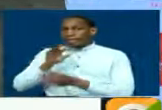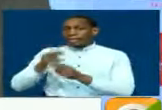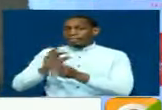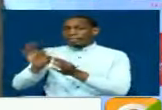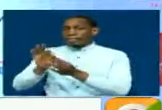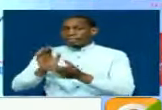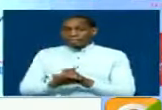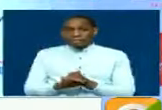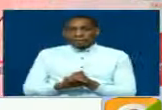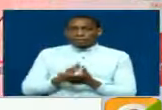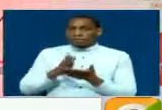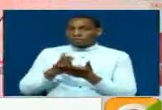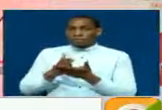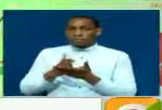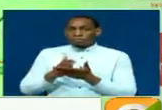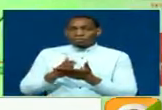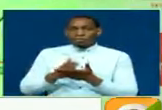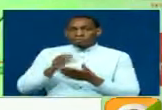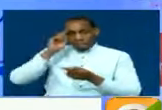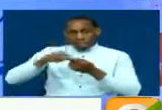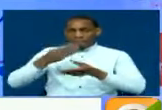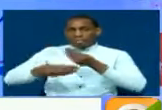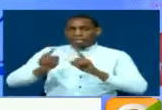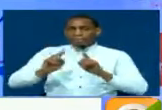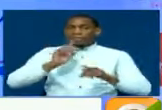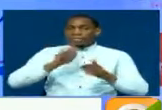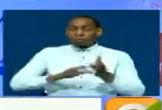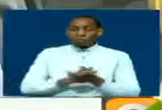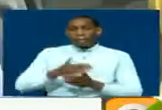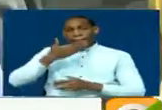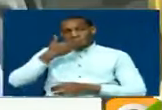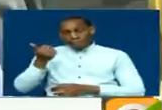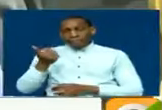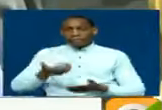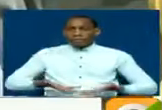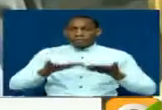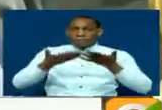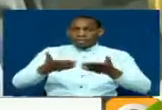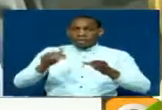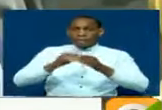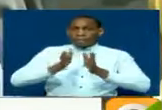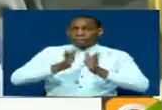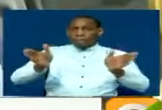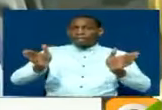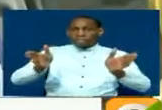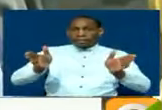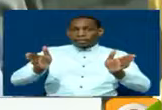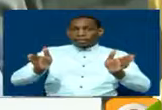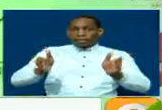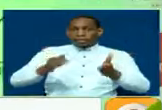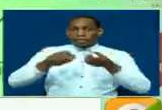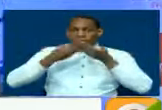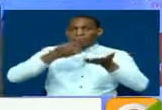so. It's just a game of selling. But we are saying it's always good to give the members of the public the